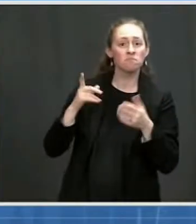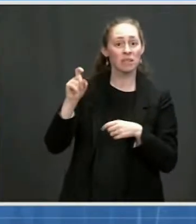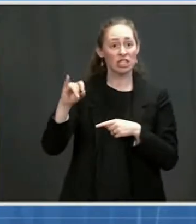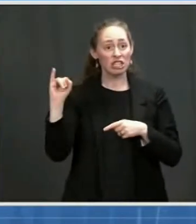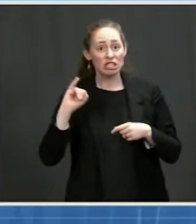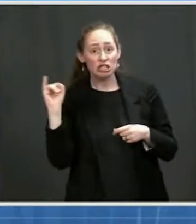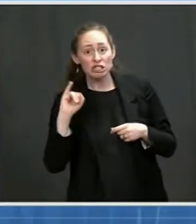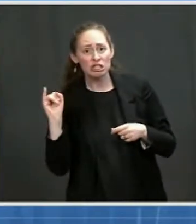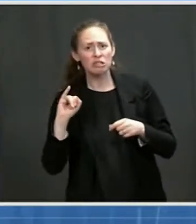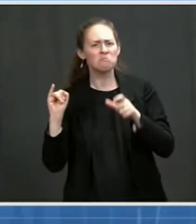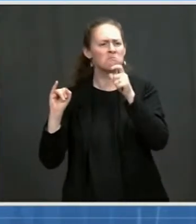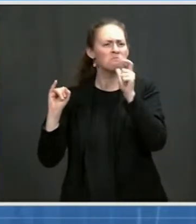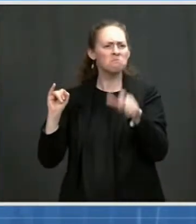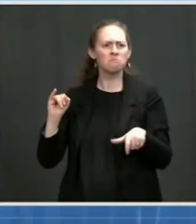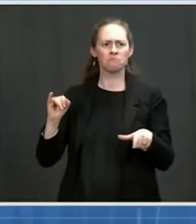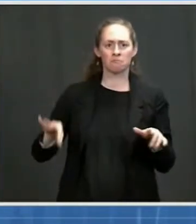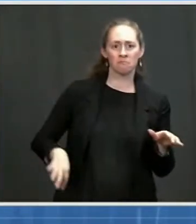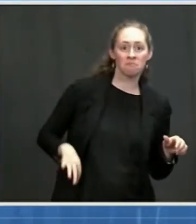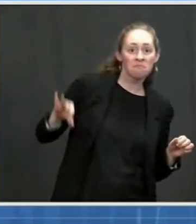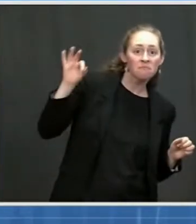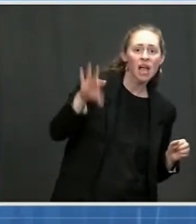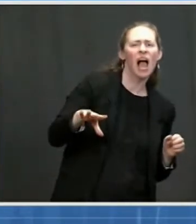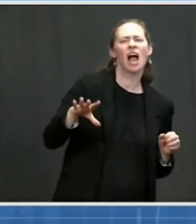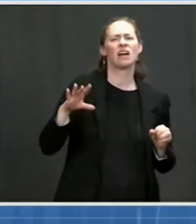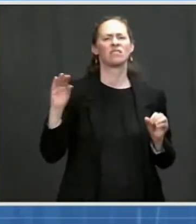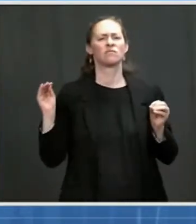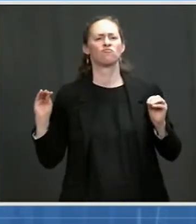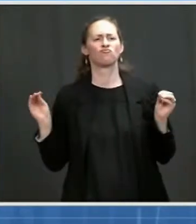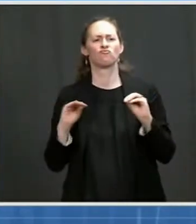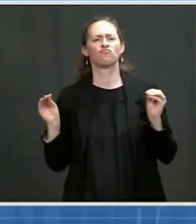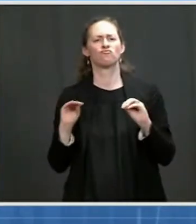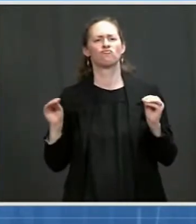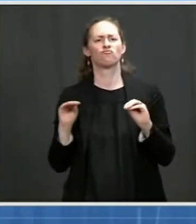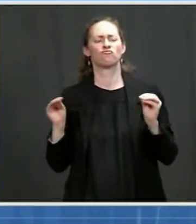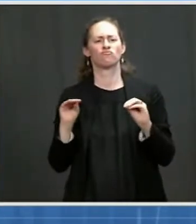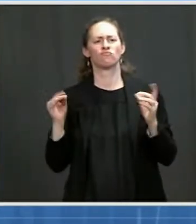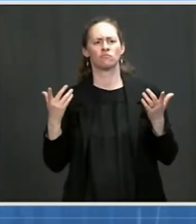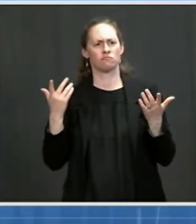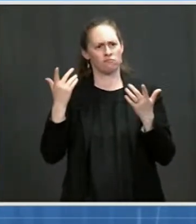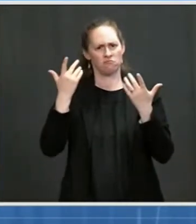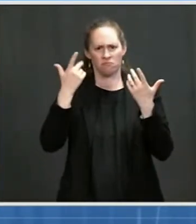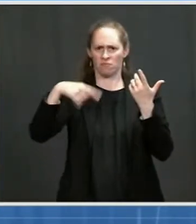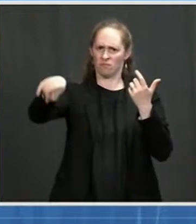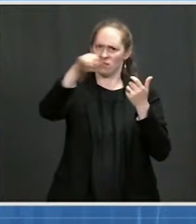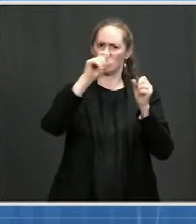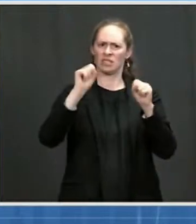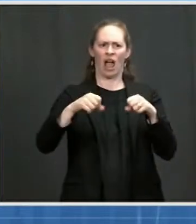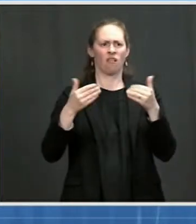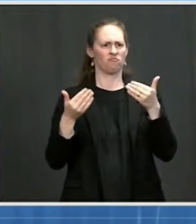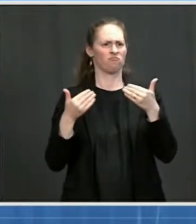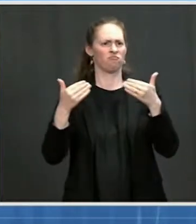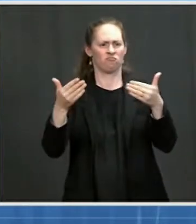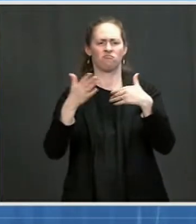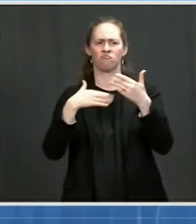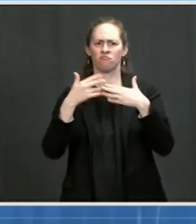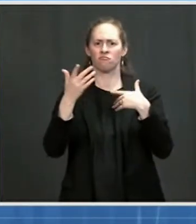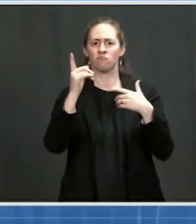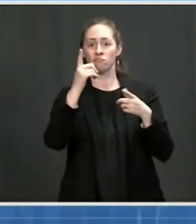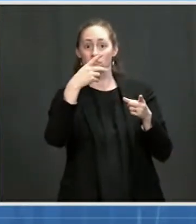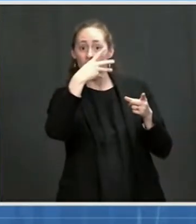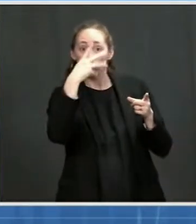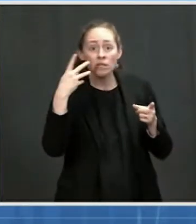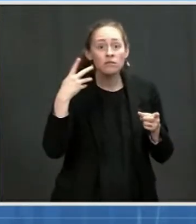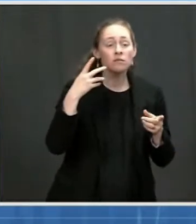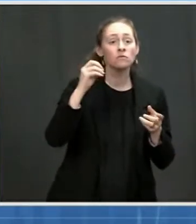will have out-of-pocket costs, and being clear everyone is eligible regardless of documentation status, and partnering with